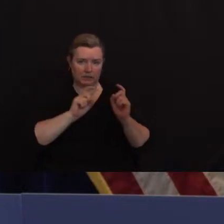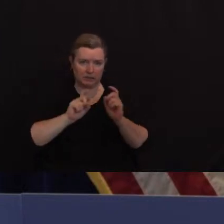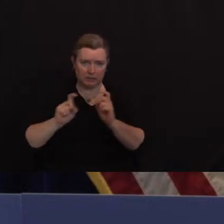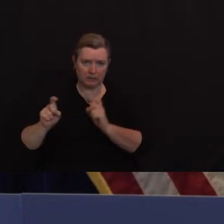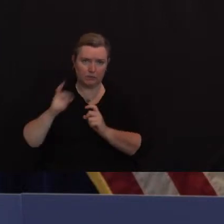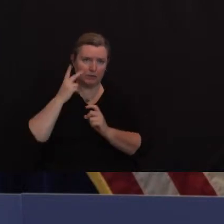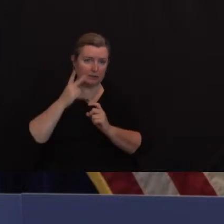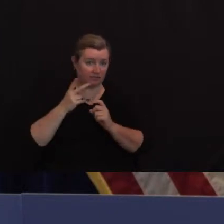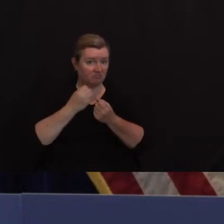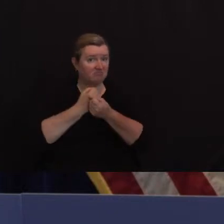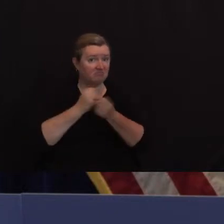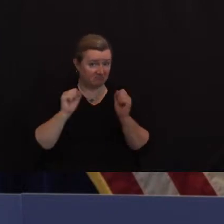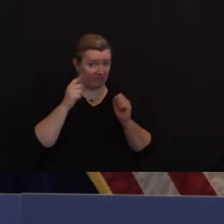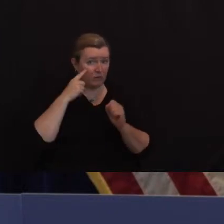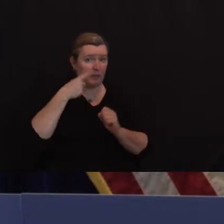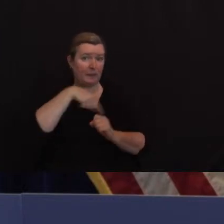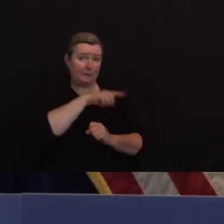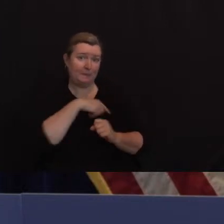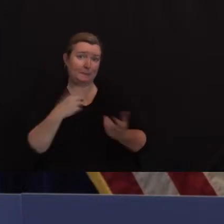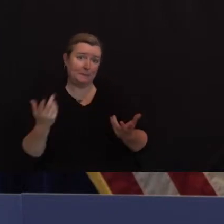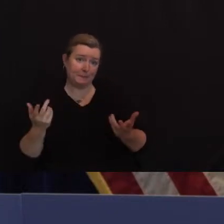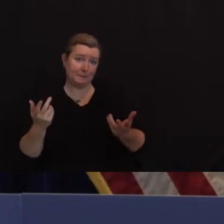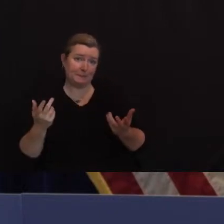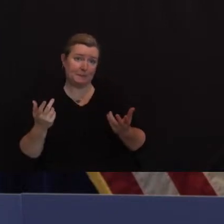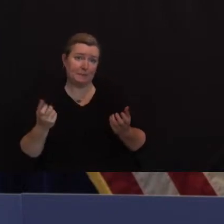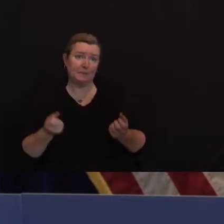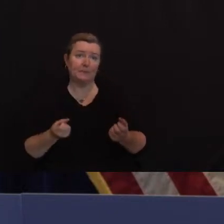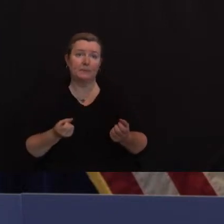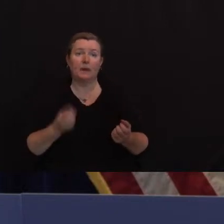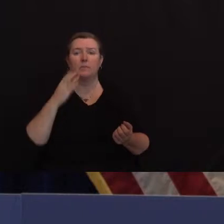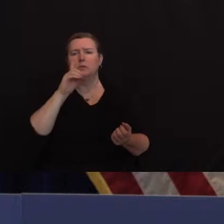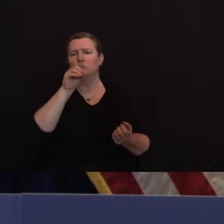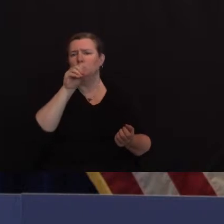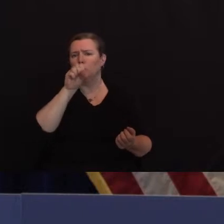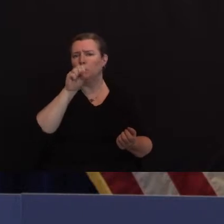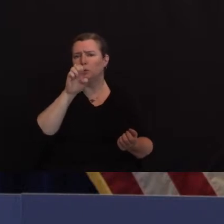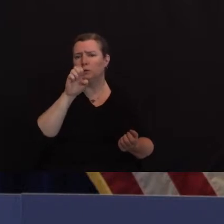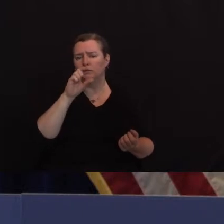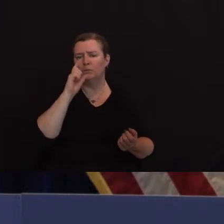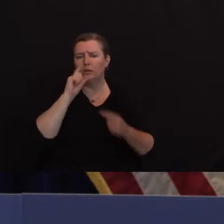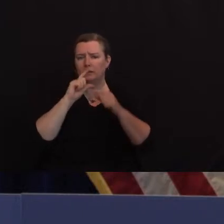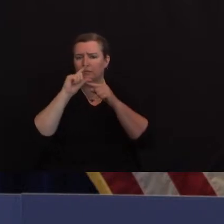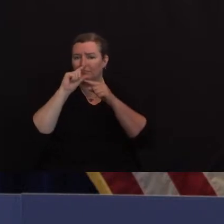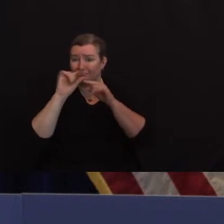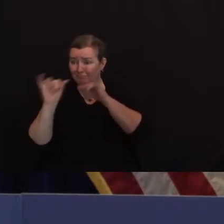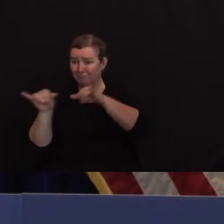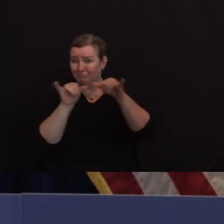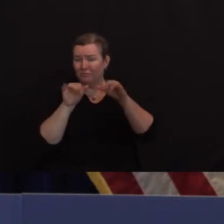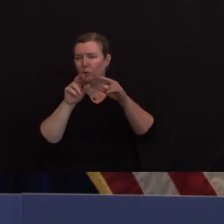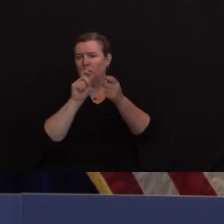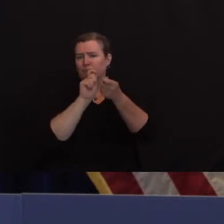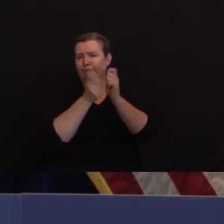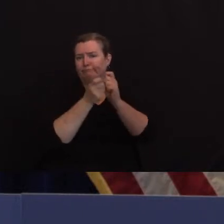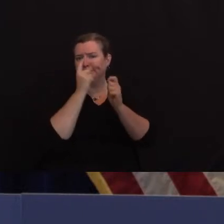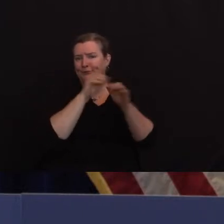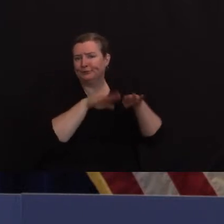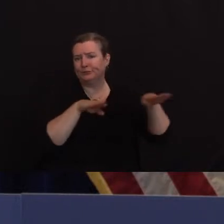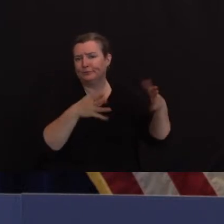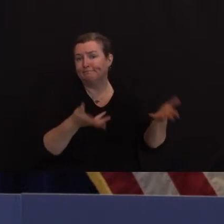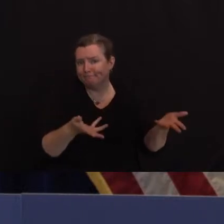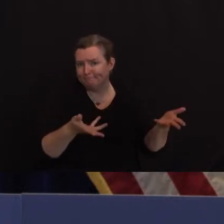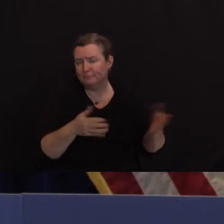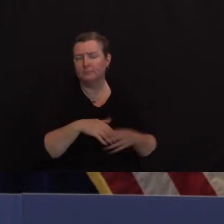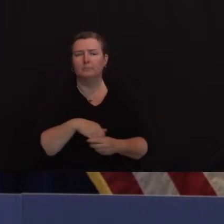what dose should be given to younger children. As students, parents, and educators prepare to resume in-classroom